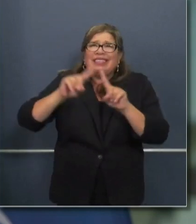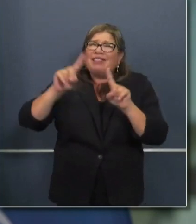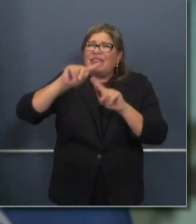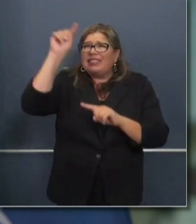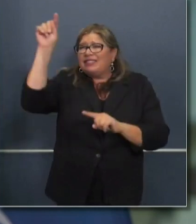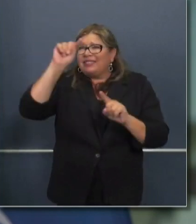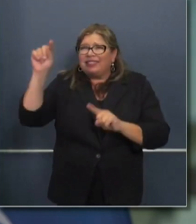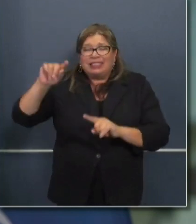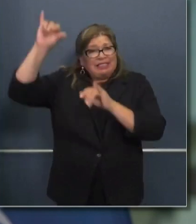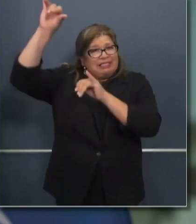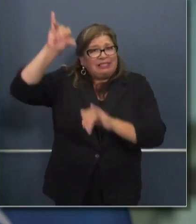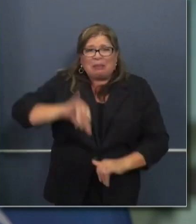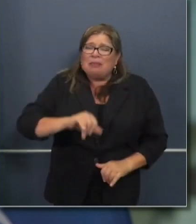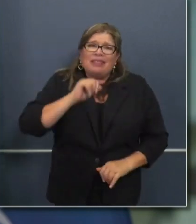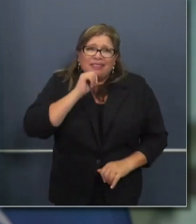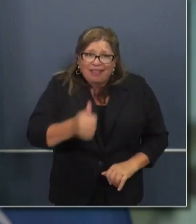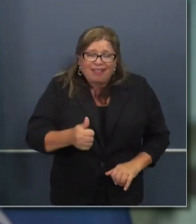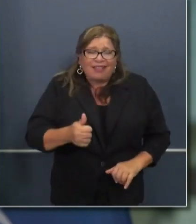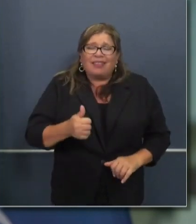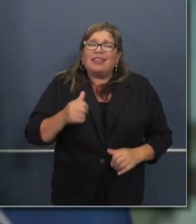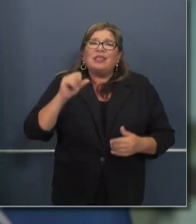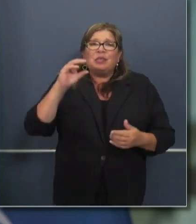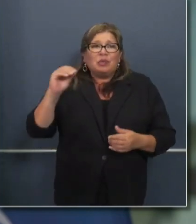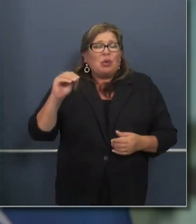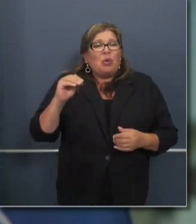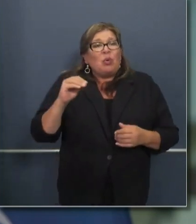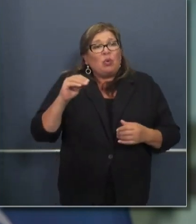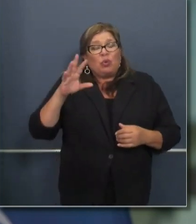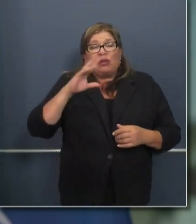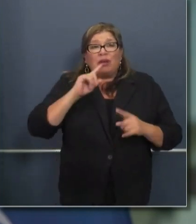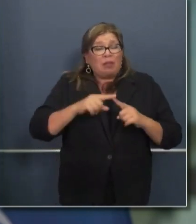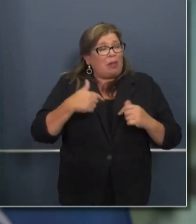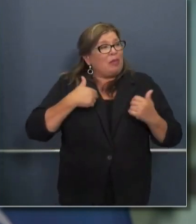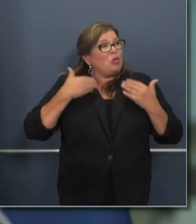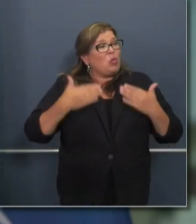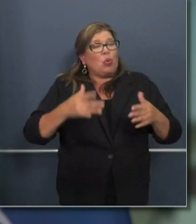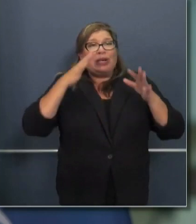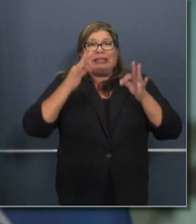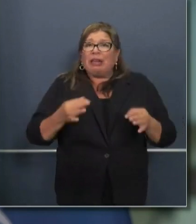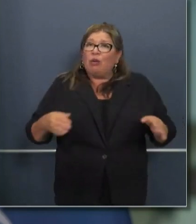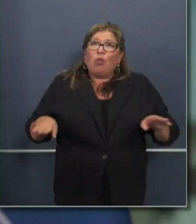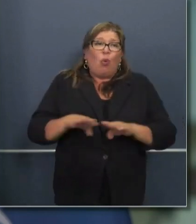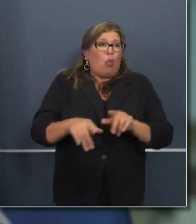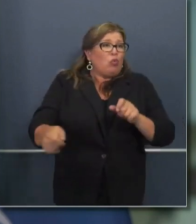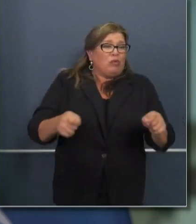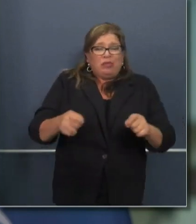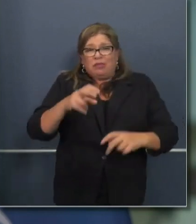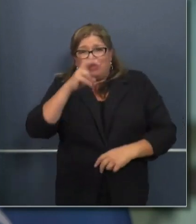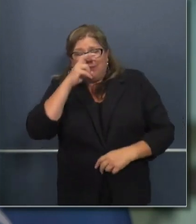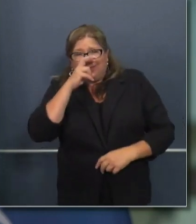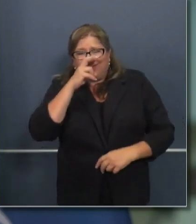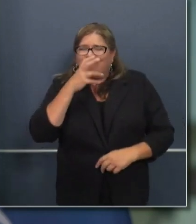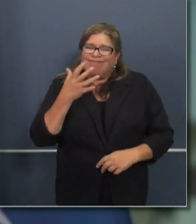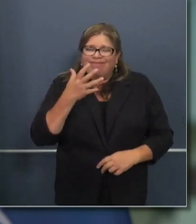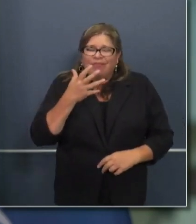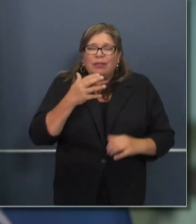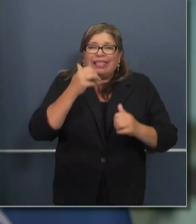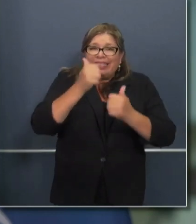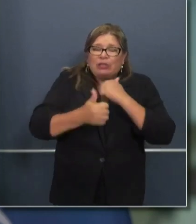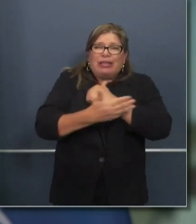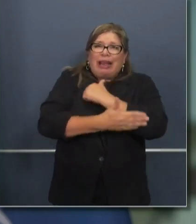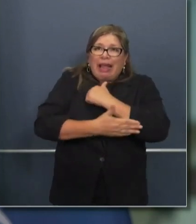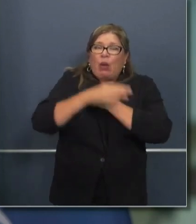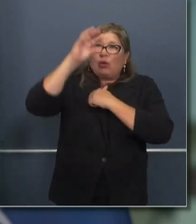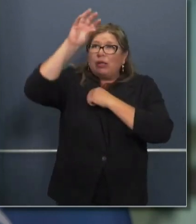question is, from my perspective, a nuanced response, meaning at the county level, within industries